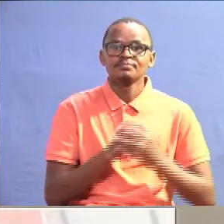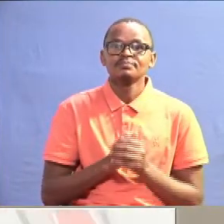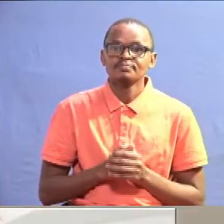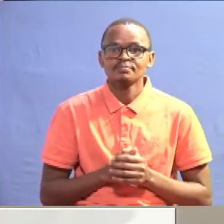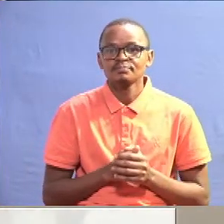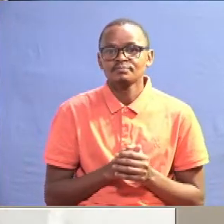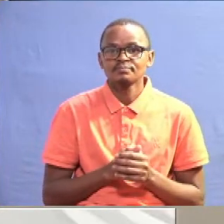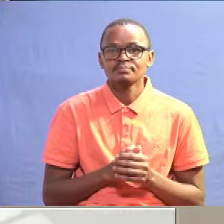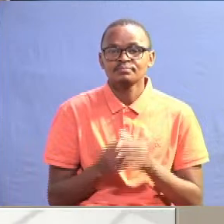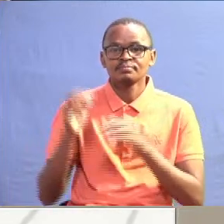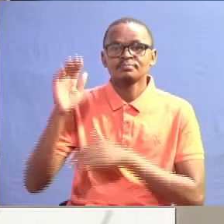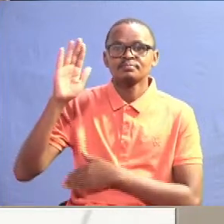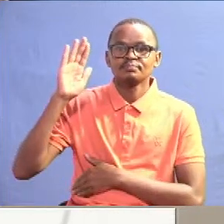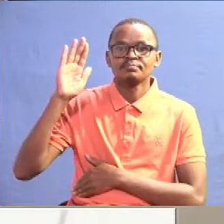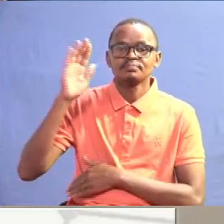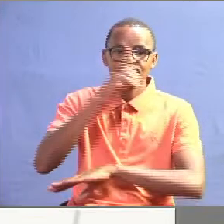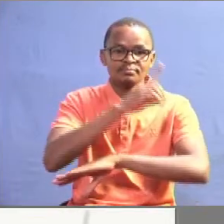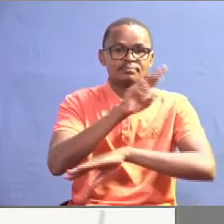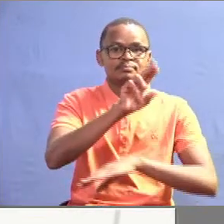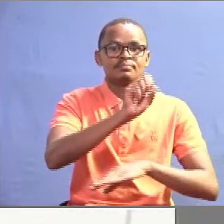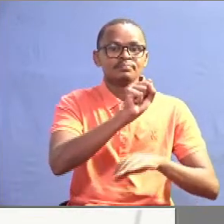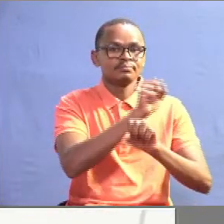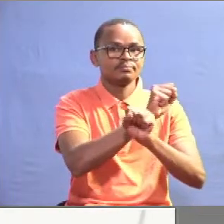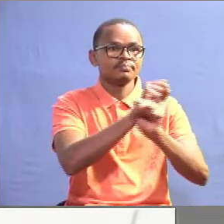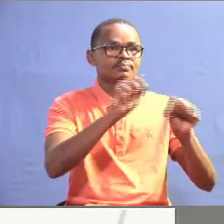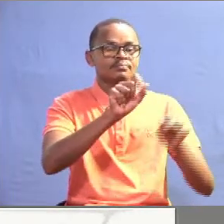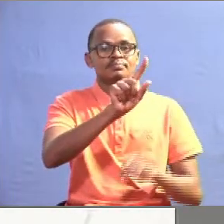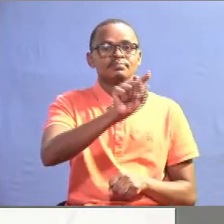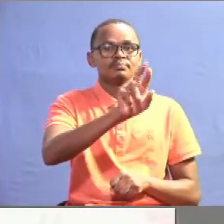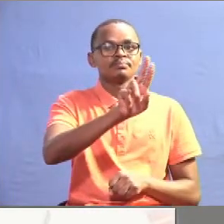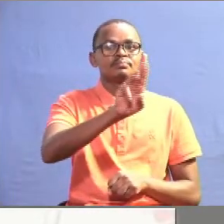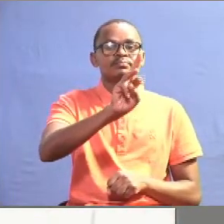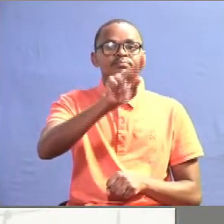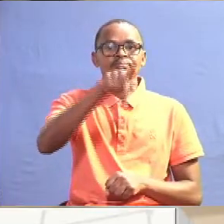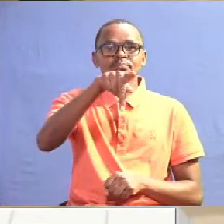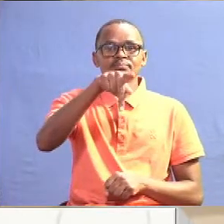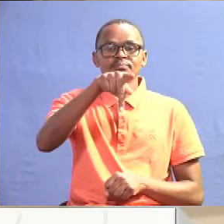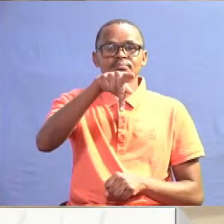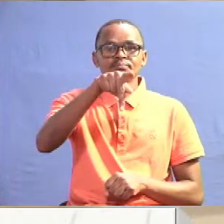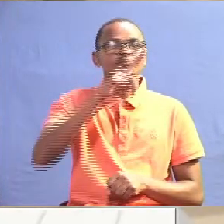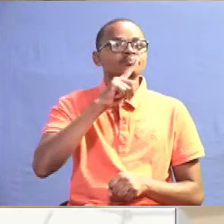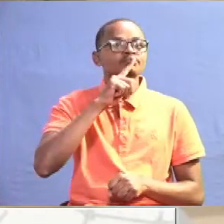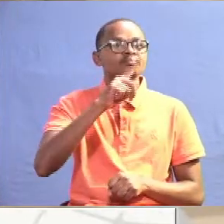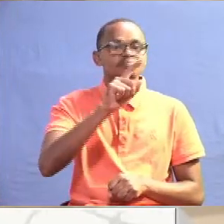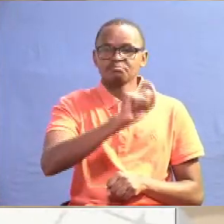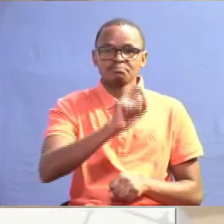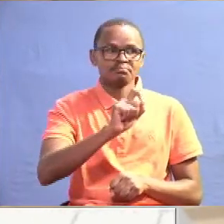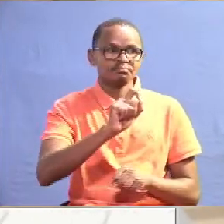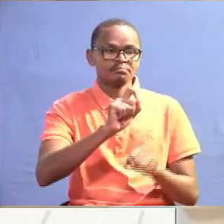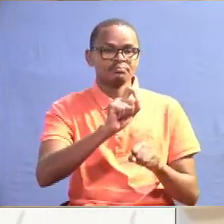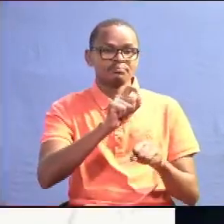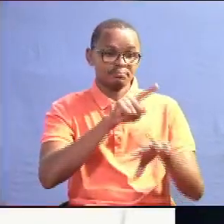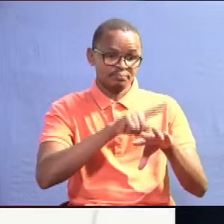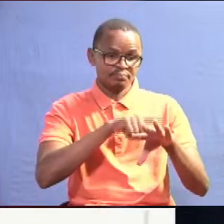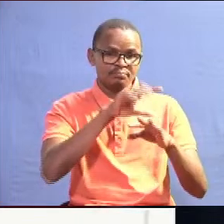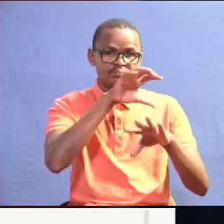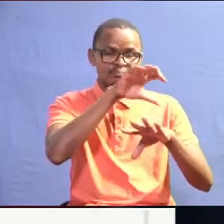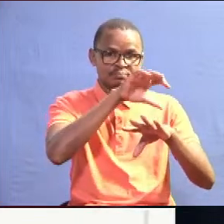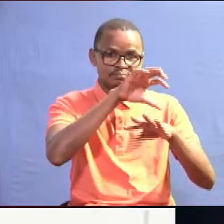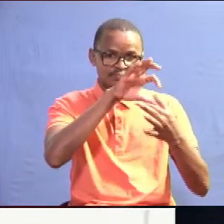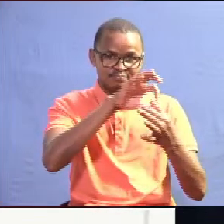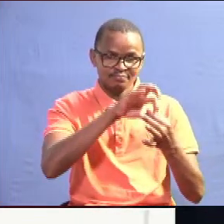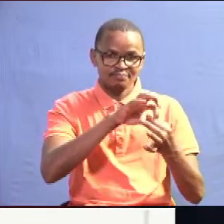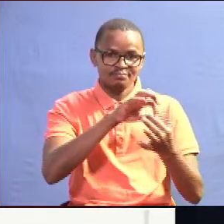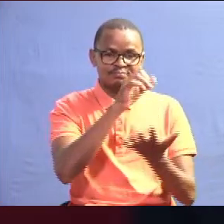On his inauguration day, U.S. President Donald Trump vowed to sign executive orders immediately he gets into office. Am going